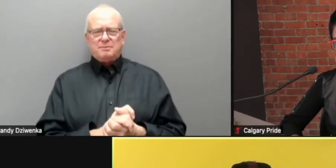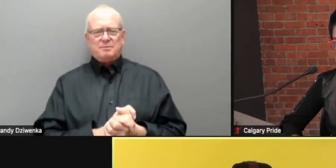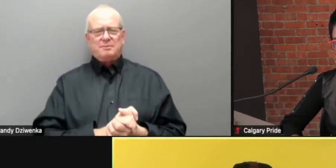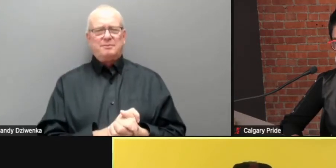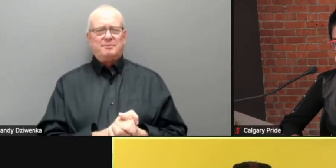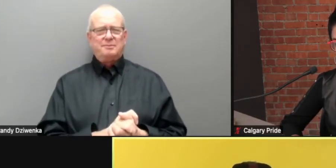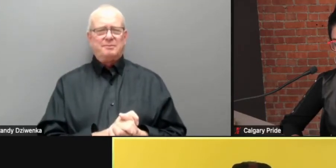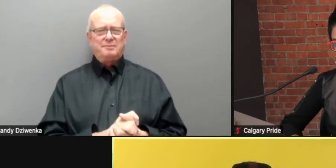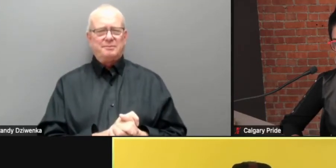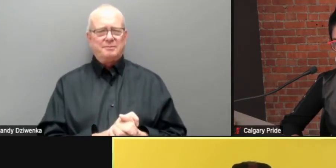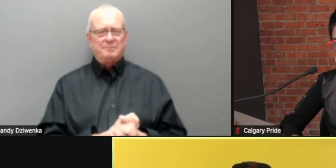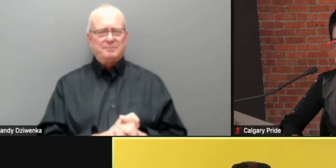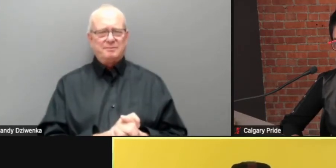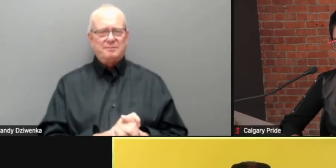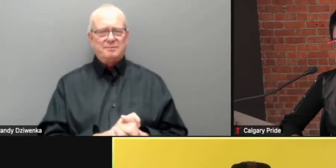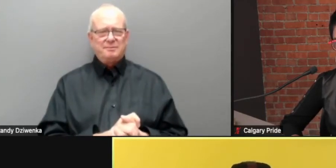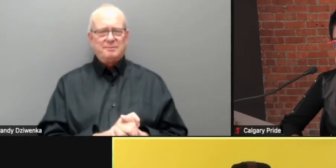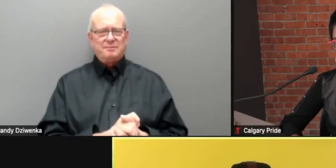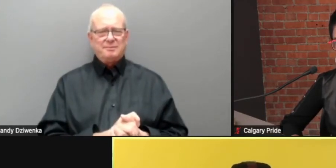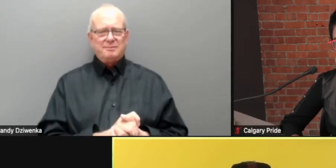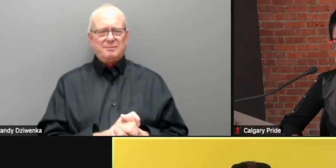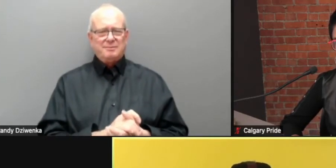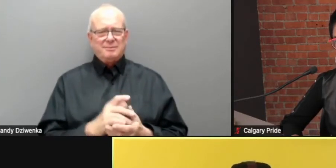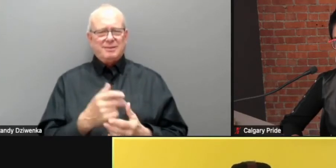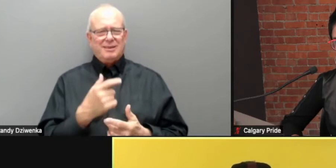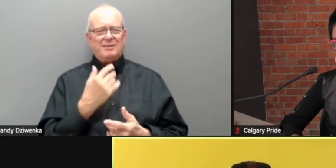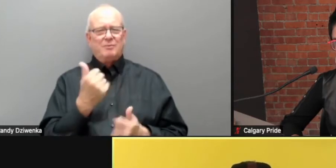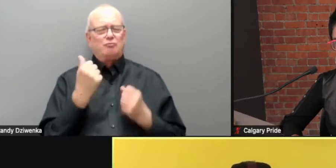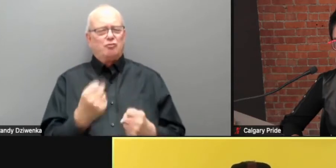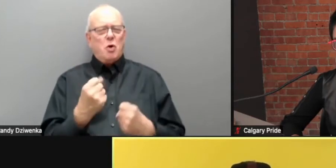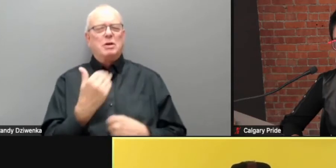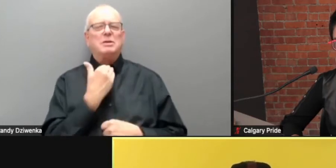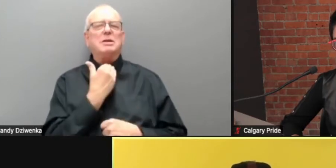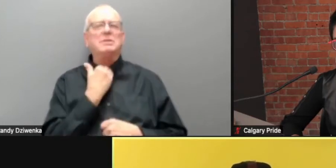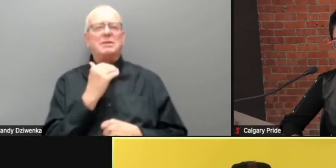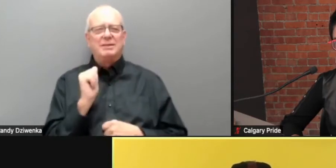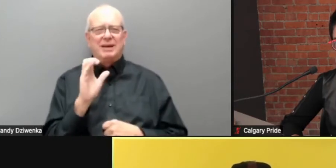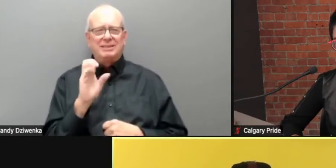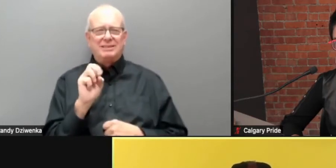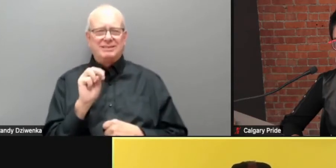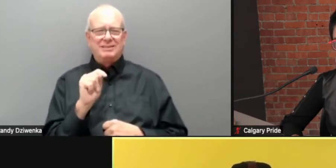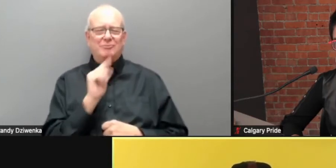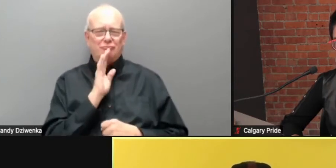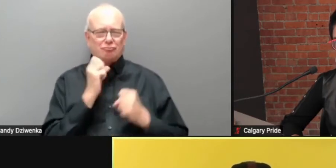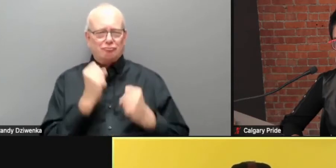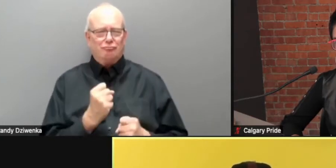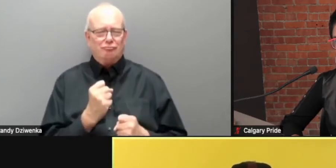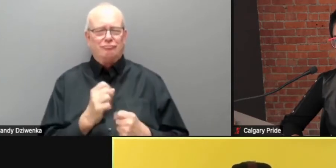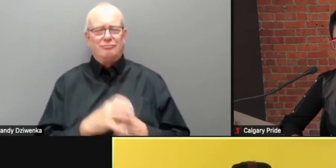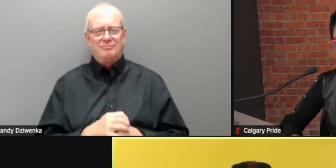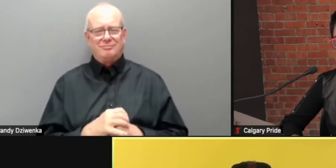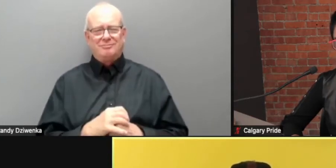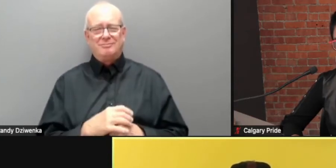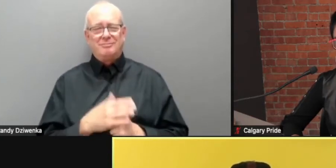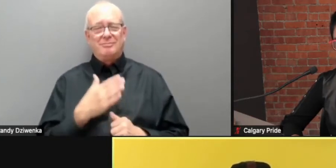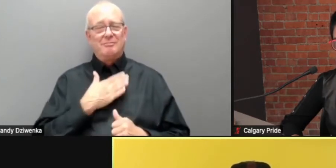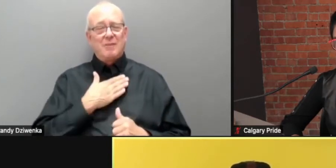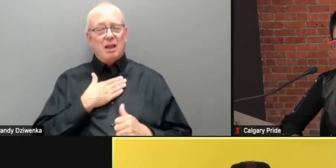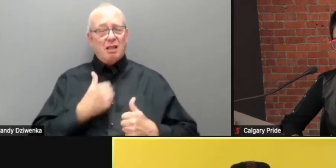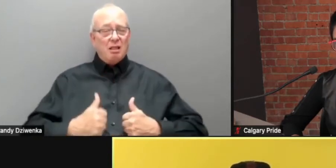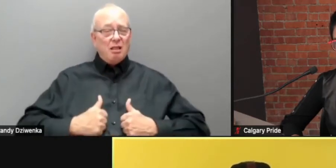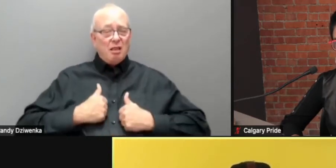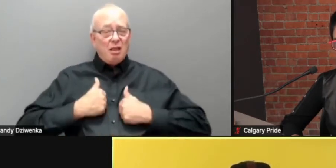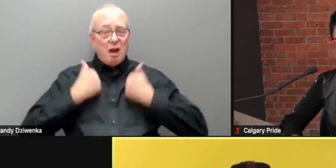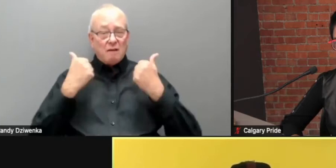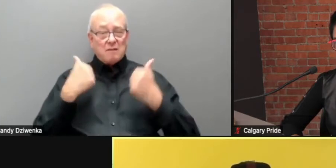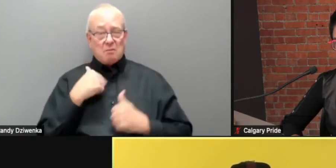had all the possible benefits, but I was living a life of a hypocrite. And I wanted to be